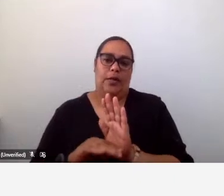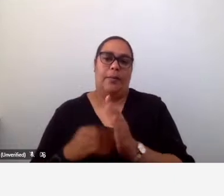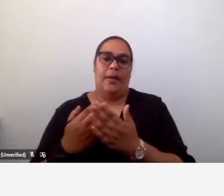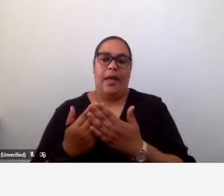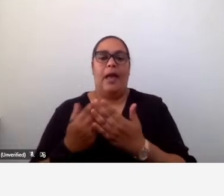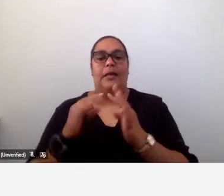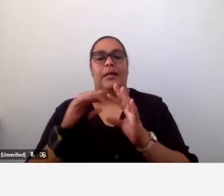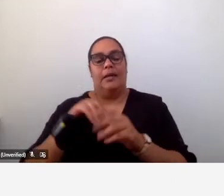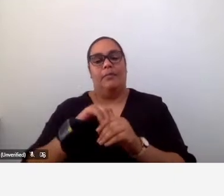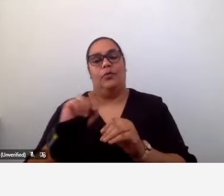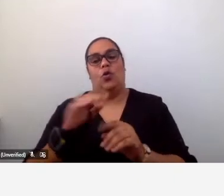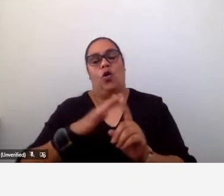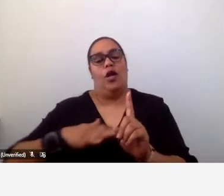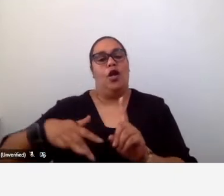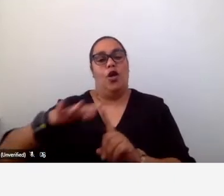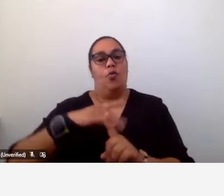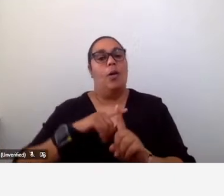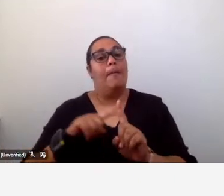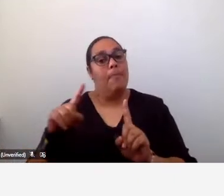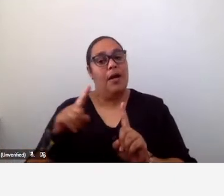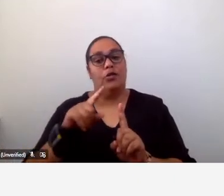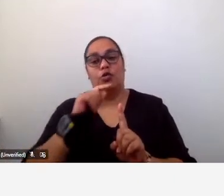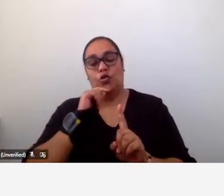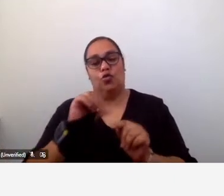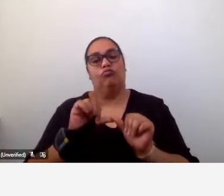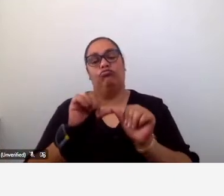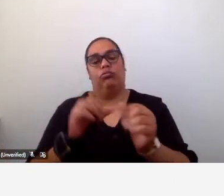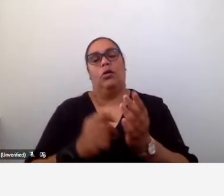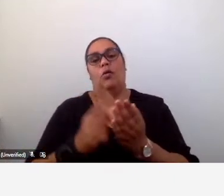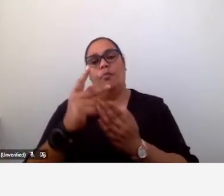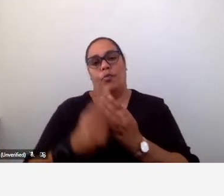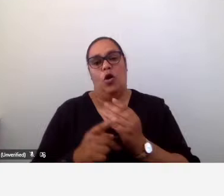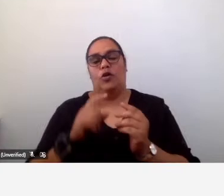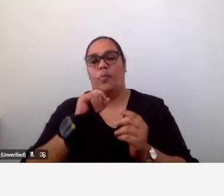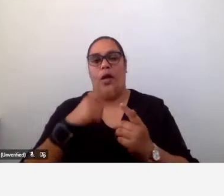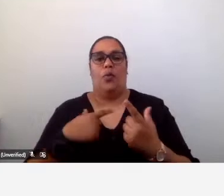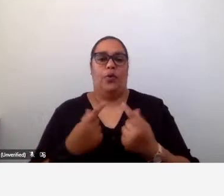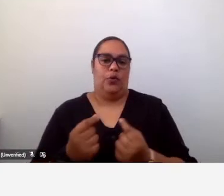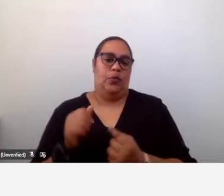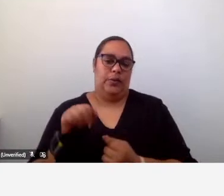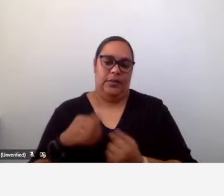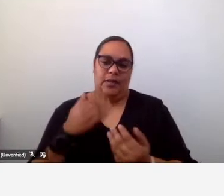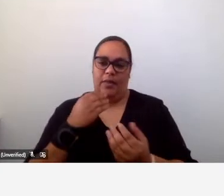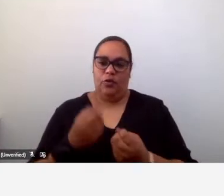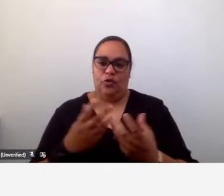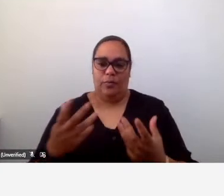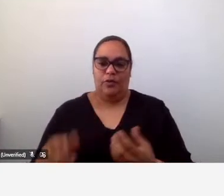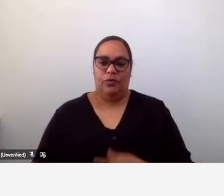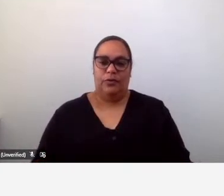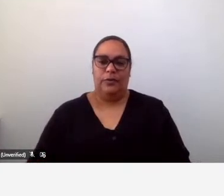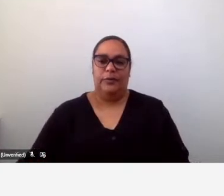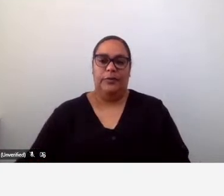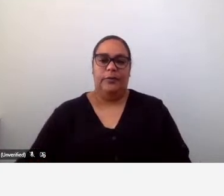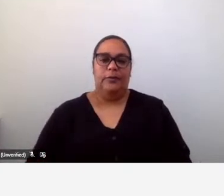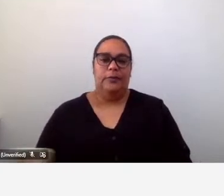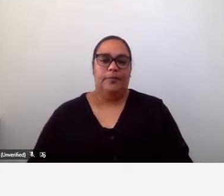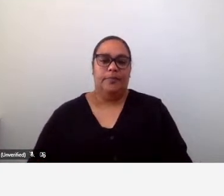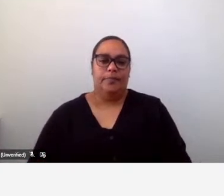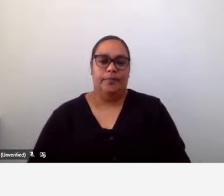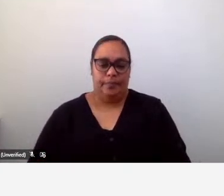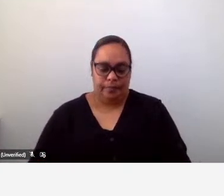in those areas. But it is an ongoing project that we do as well. Thank you so much. Thank